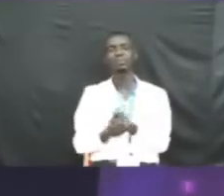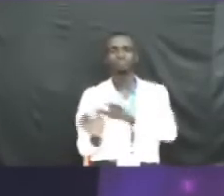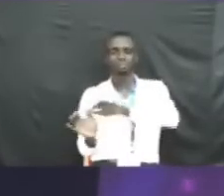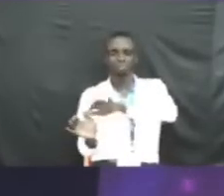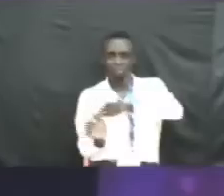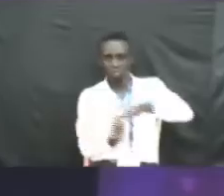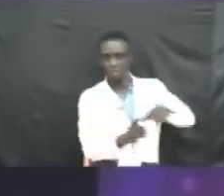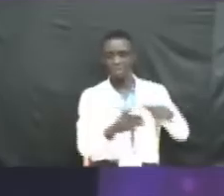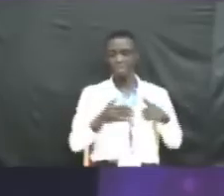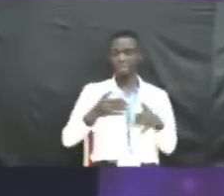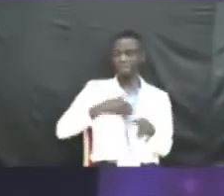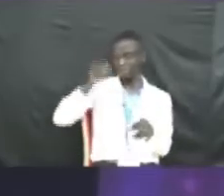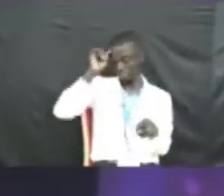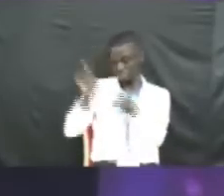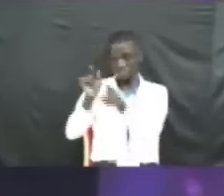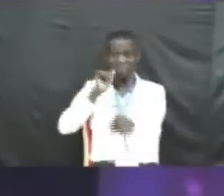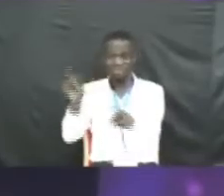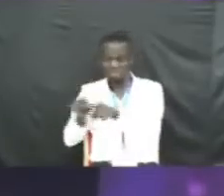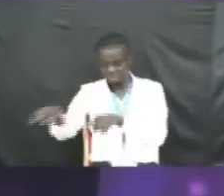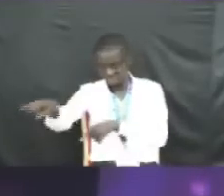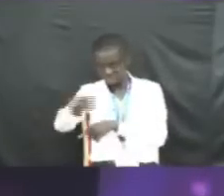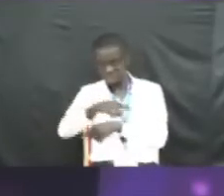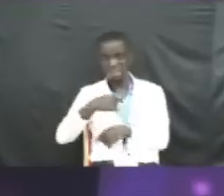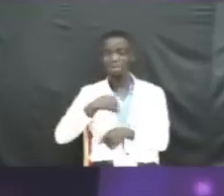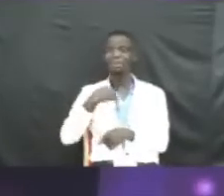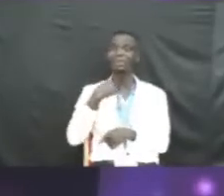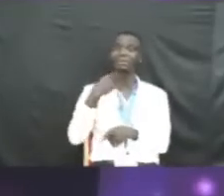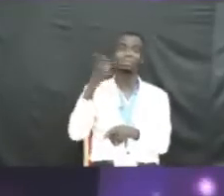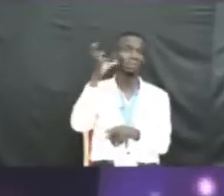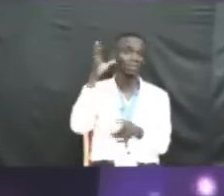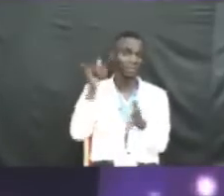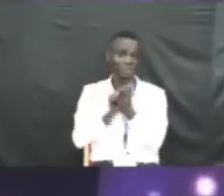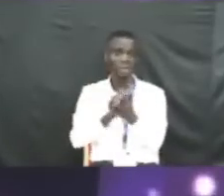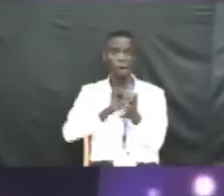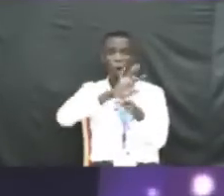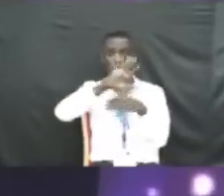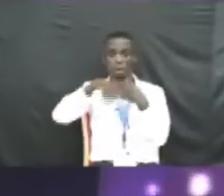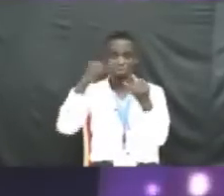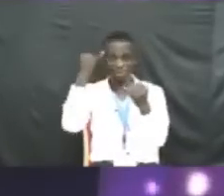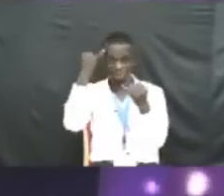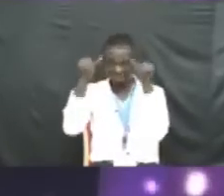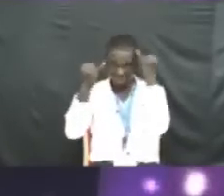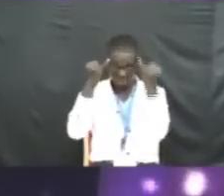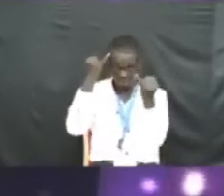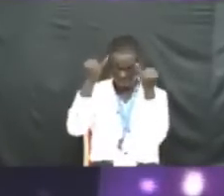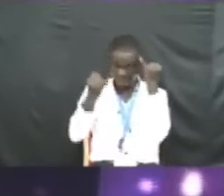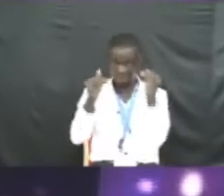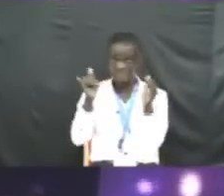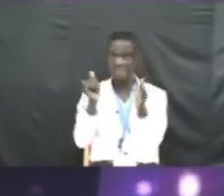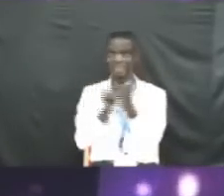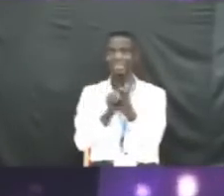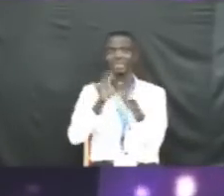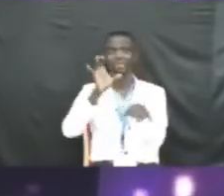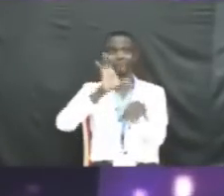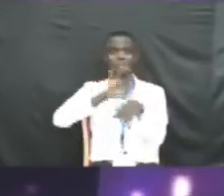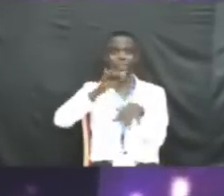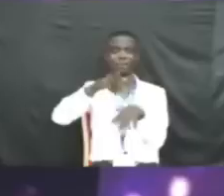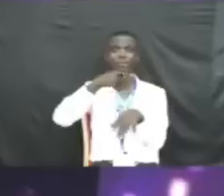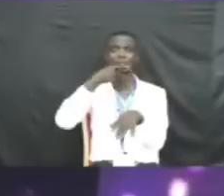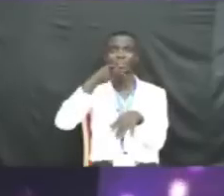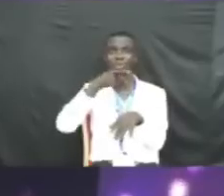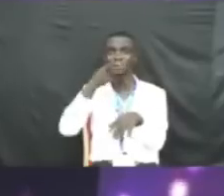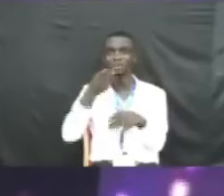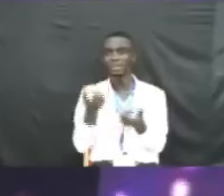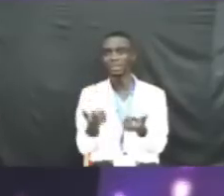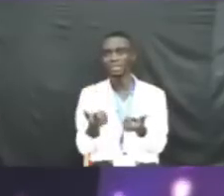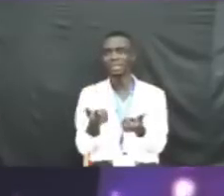gentlemen, I'm told that all these interventions of the Church of Pentecost have been inspired by the church's